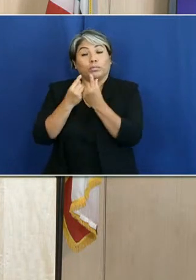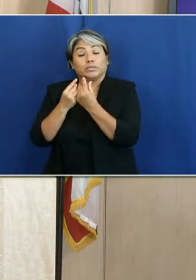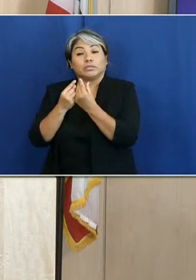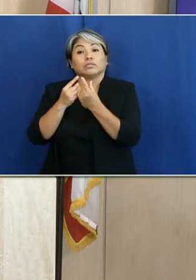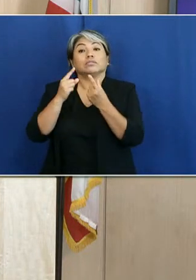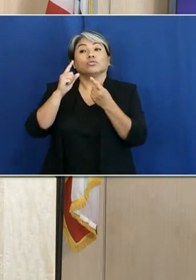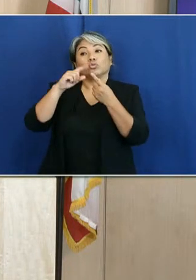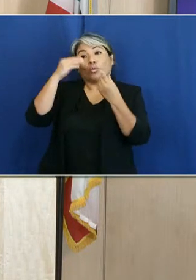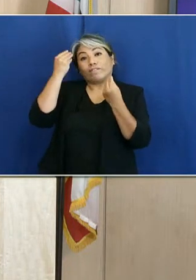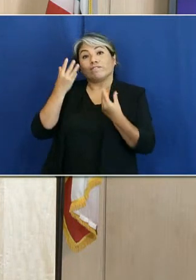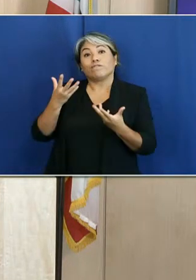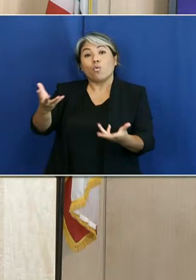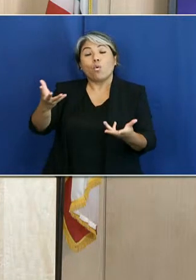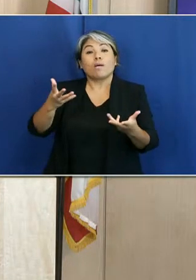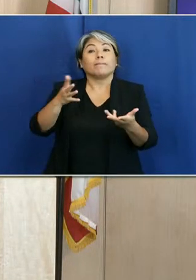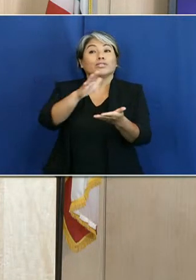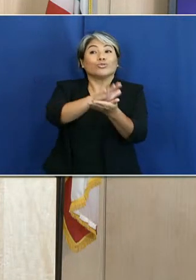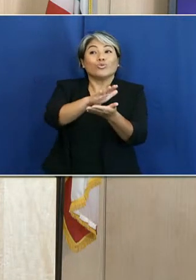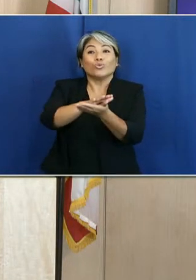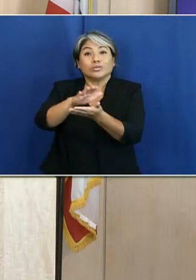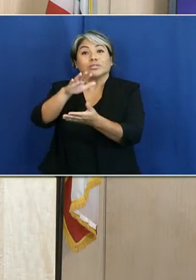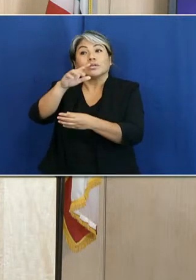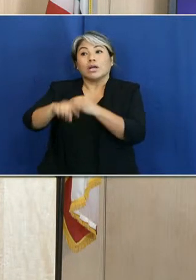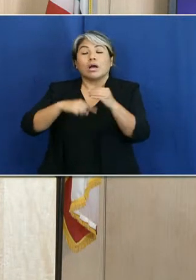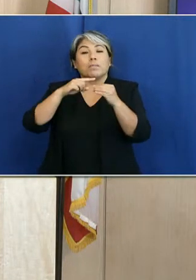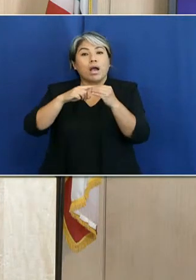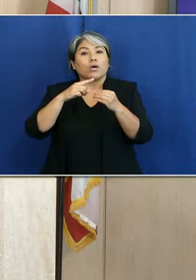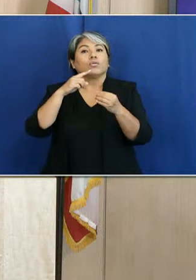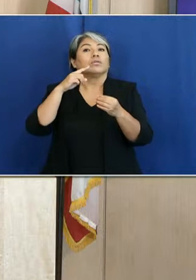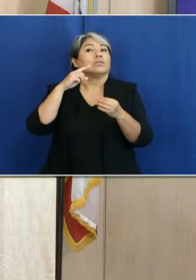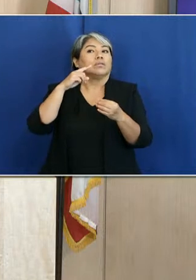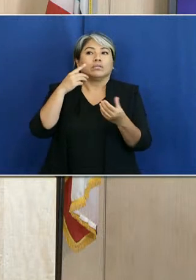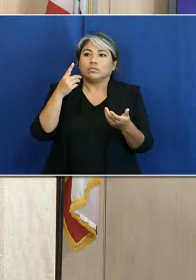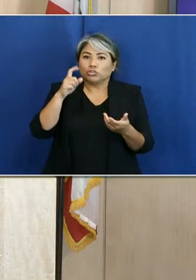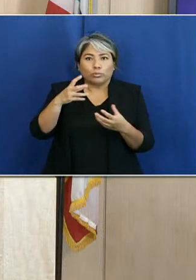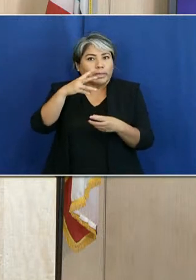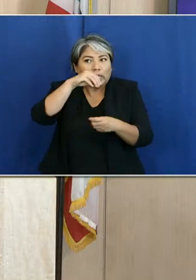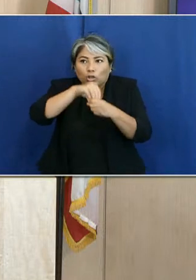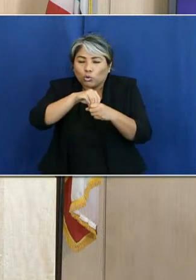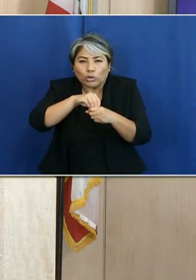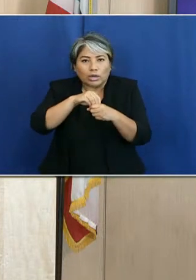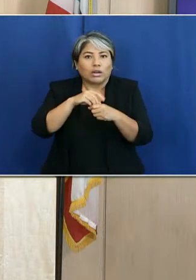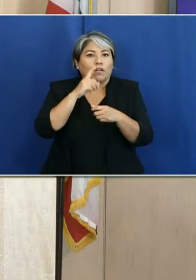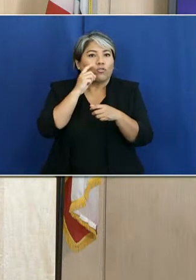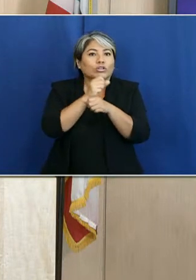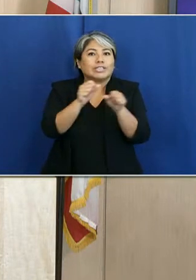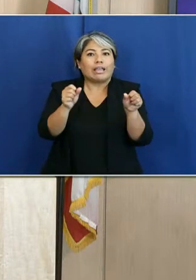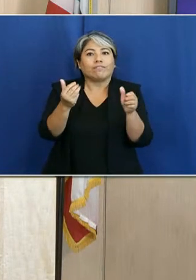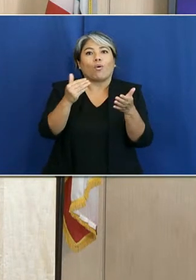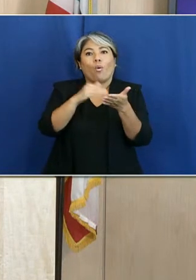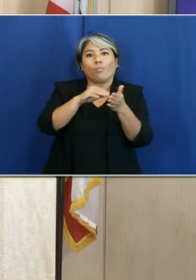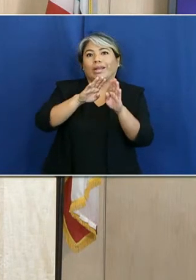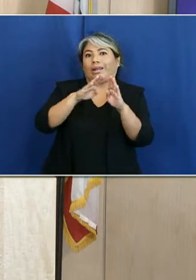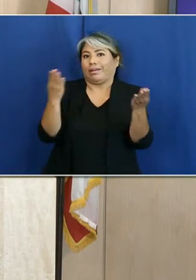inform institutions regarding what should be included in a safe reopening